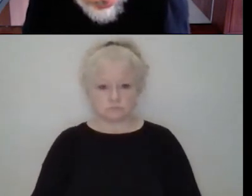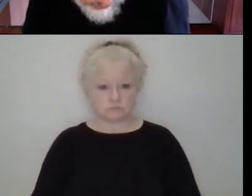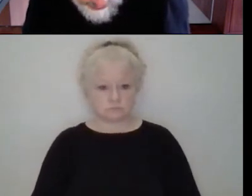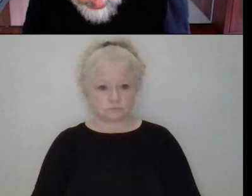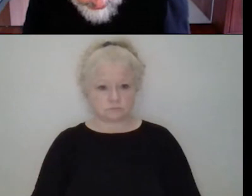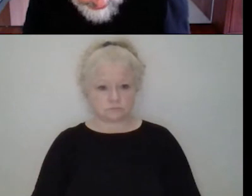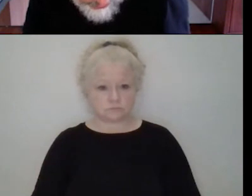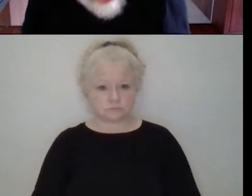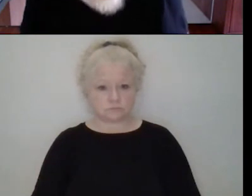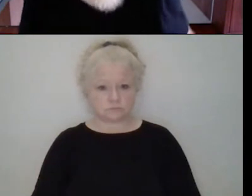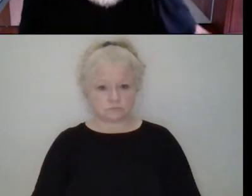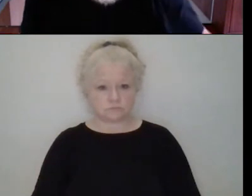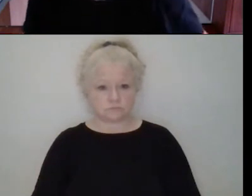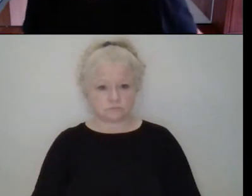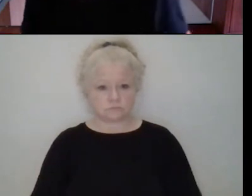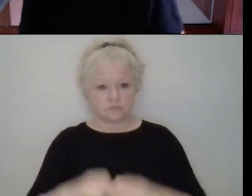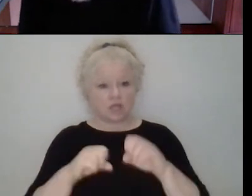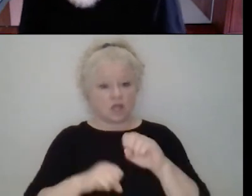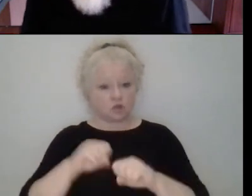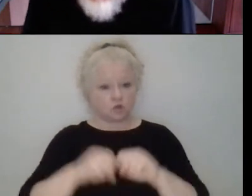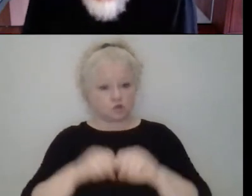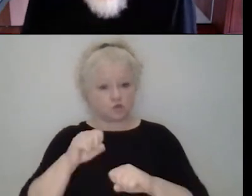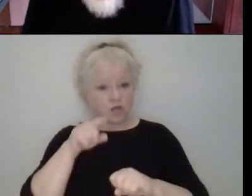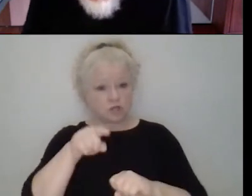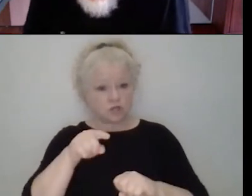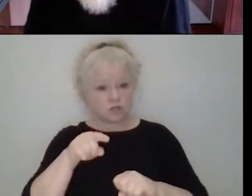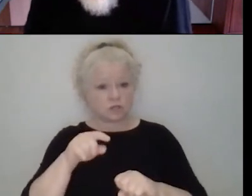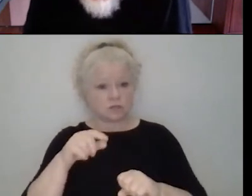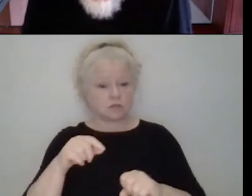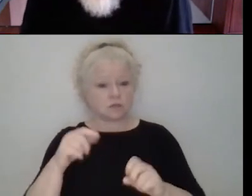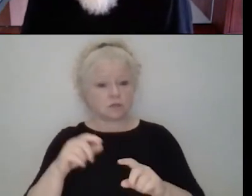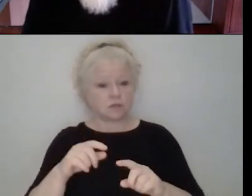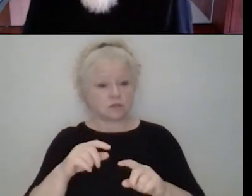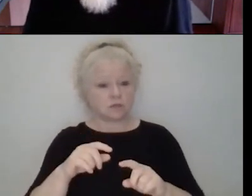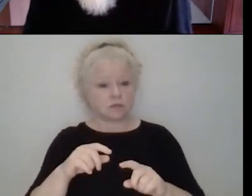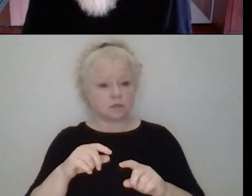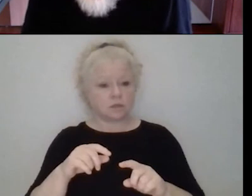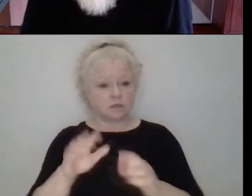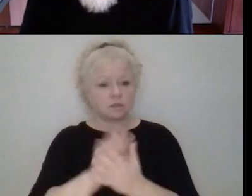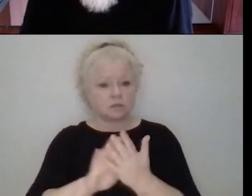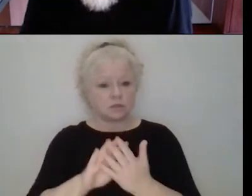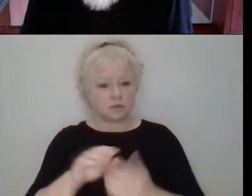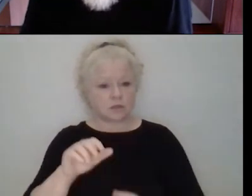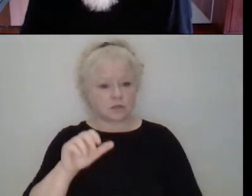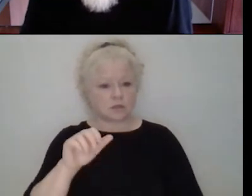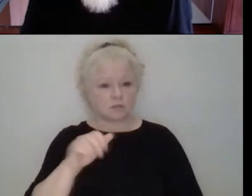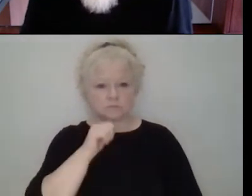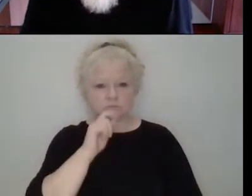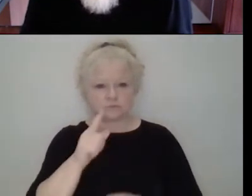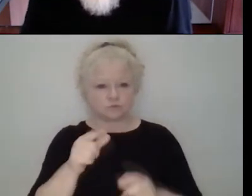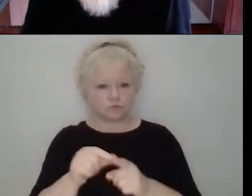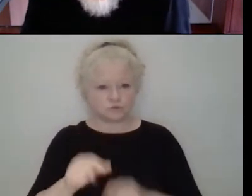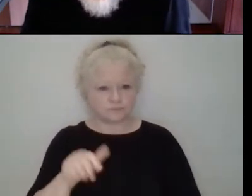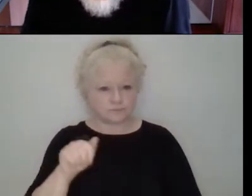So the main structures are inspired on the armors of the samurais, the dos. They're called do.